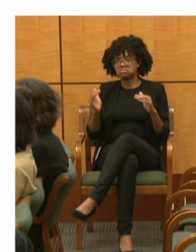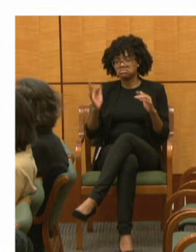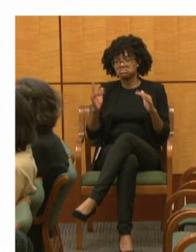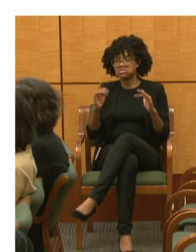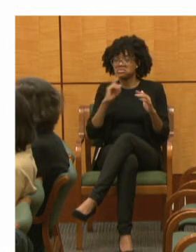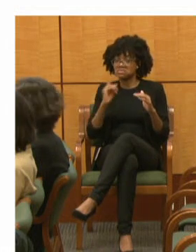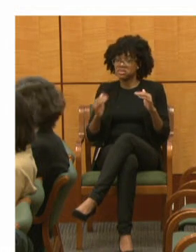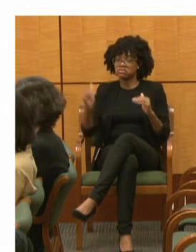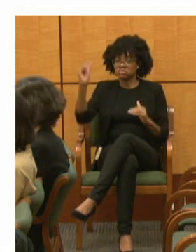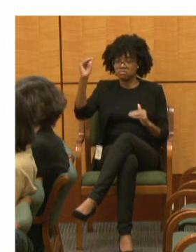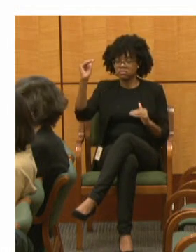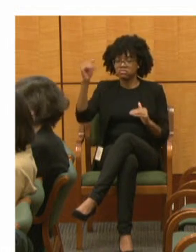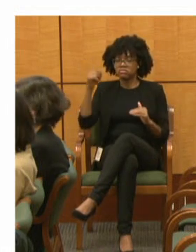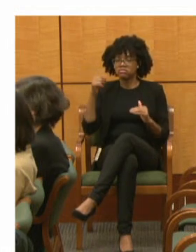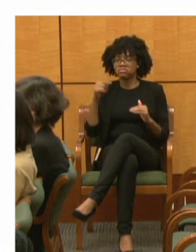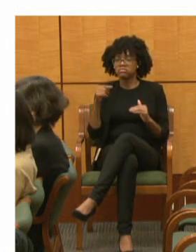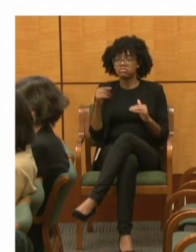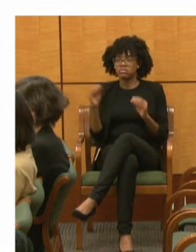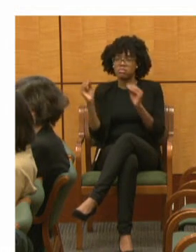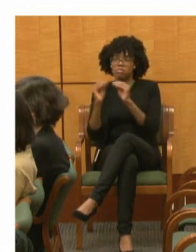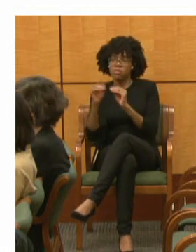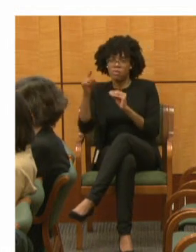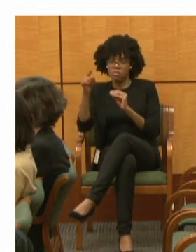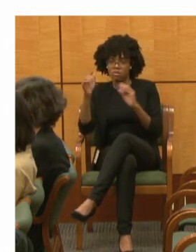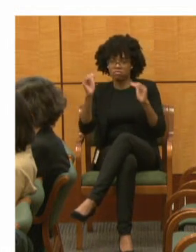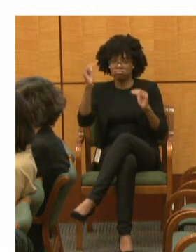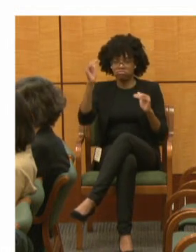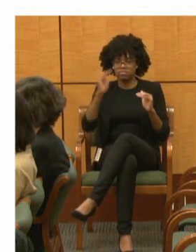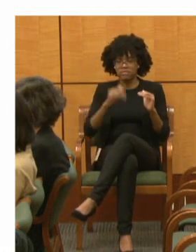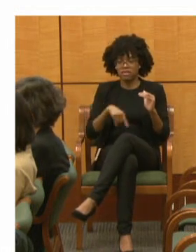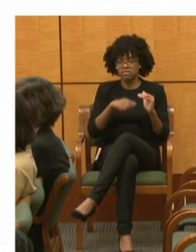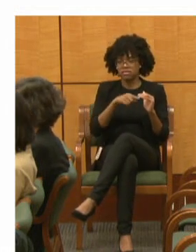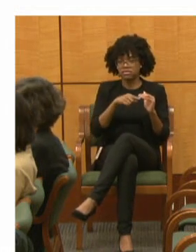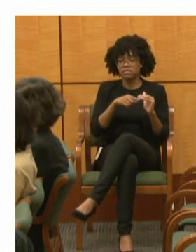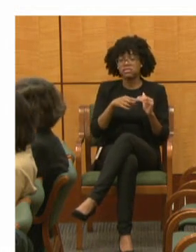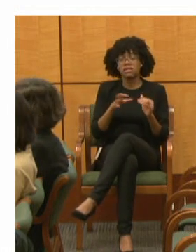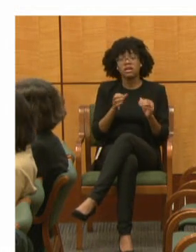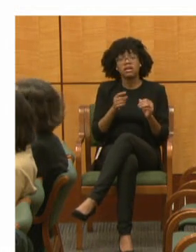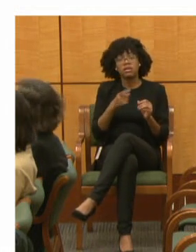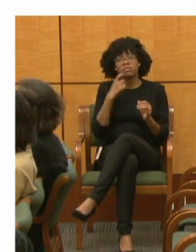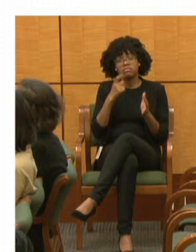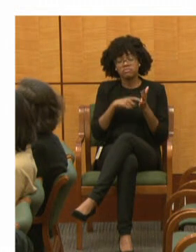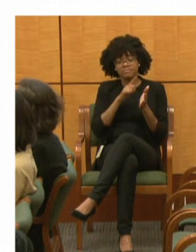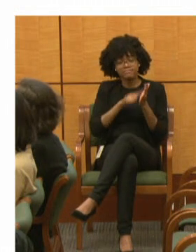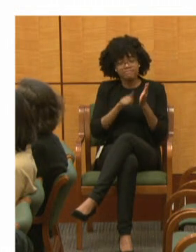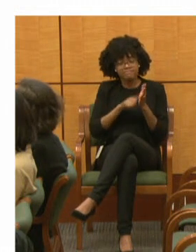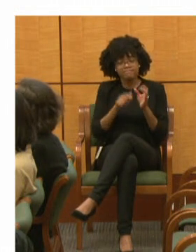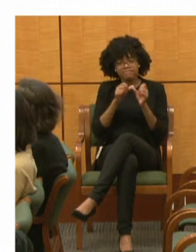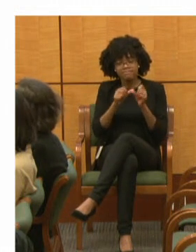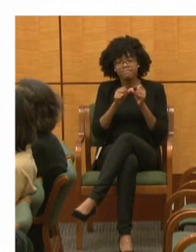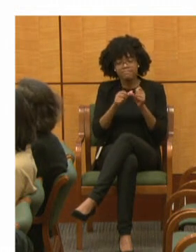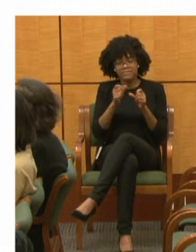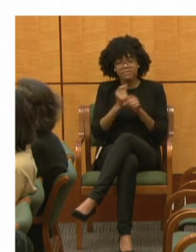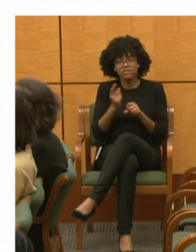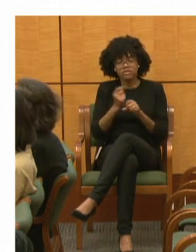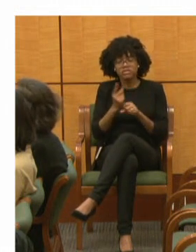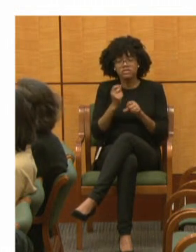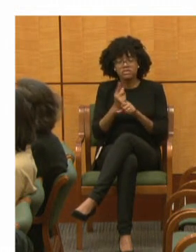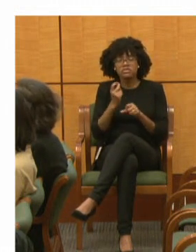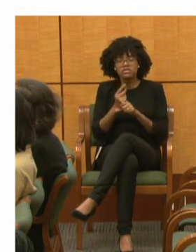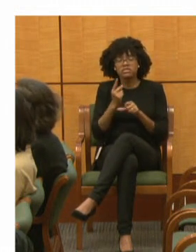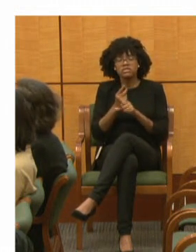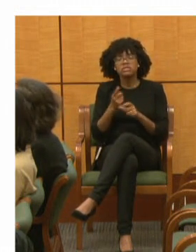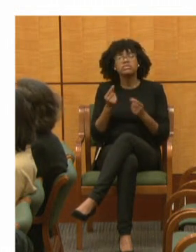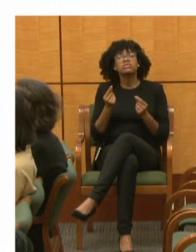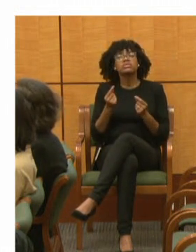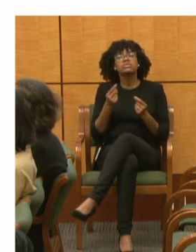States year over year over year. The reason that we're looking at these specialized patient populations is because of patient compliance